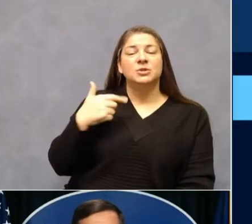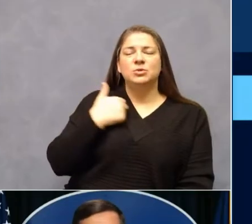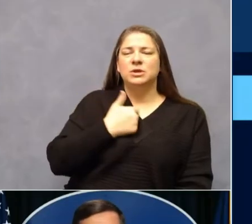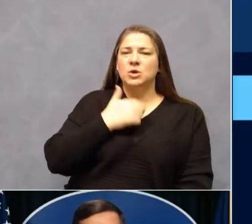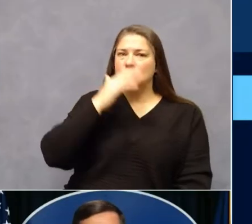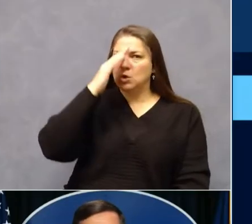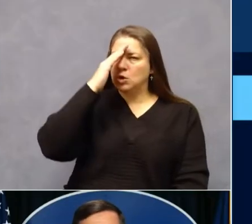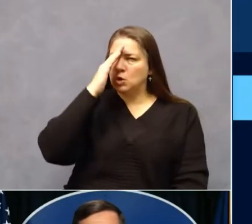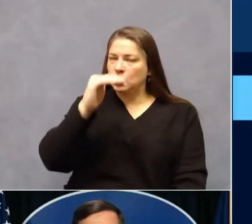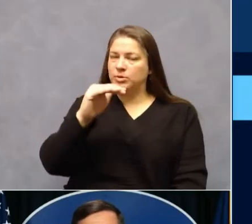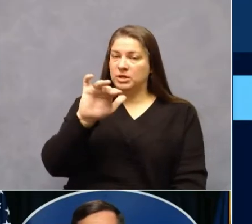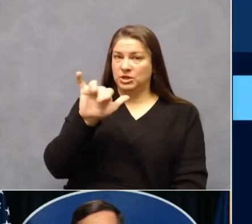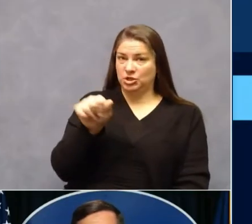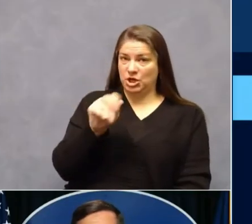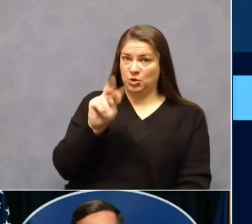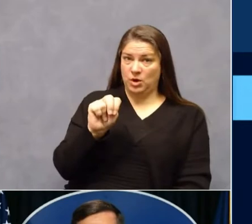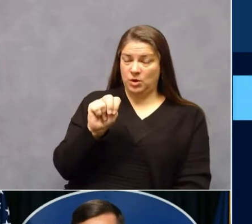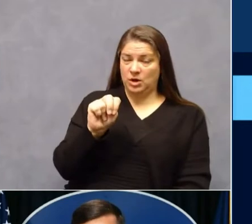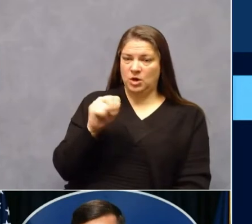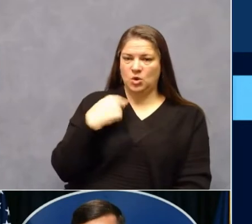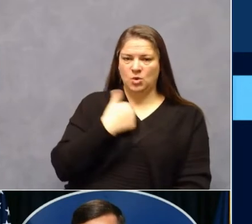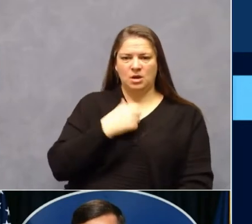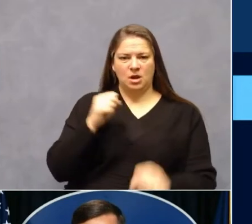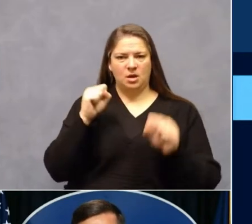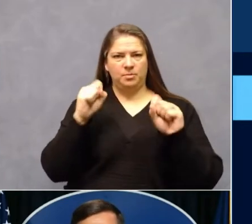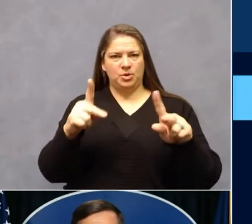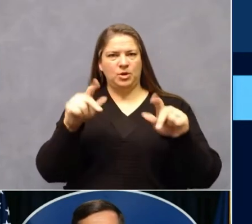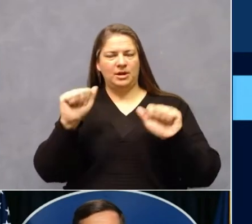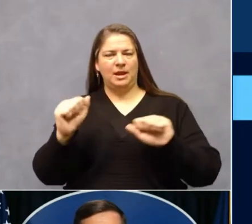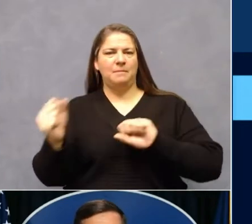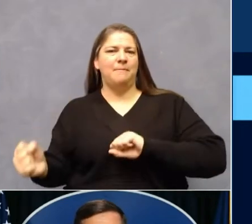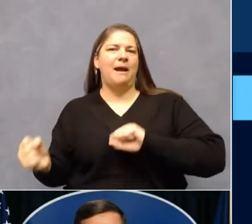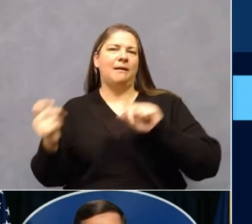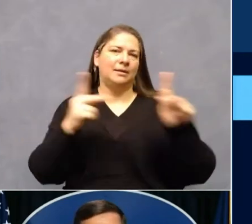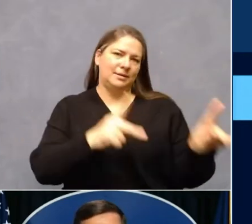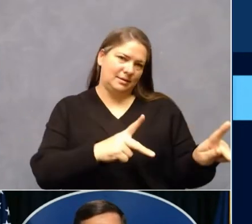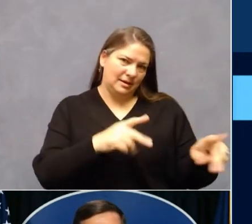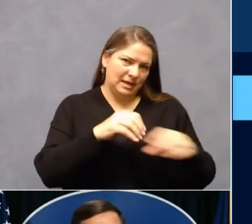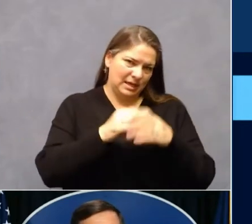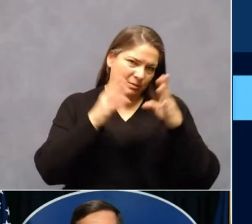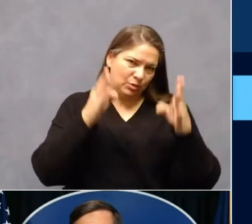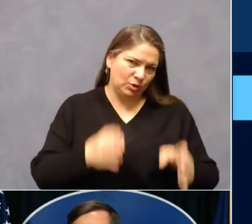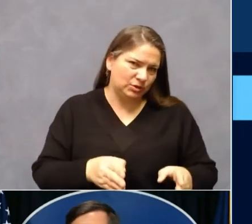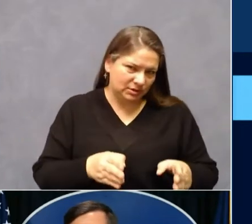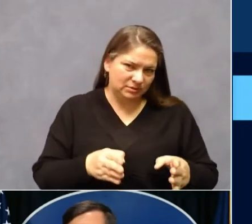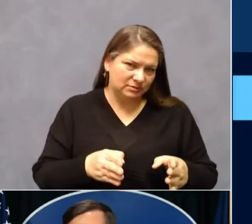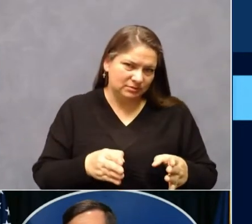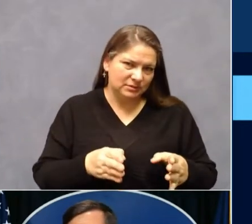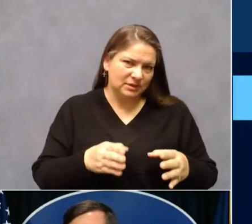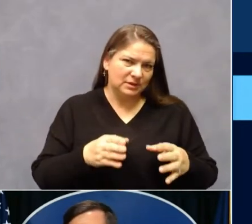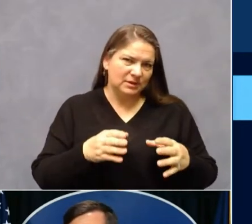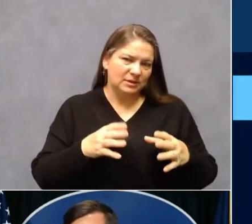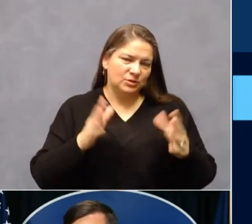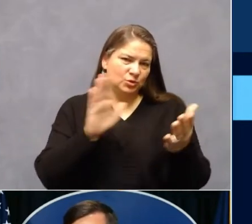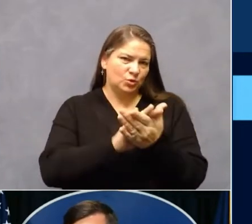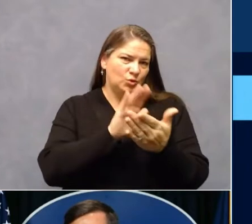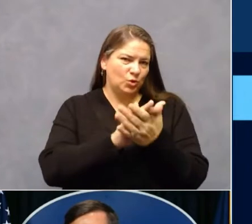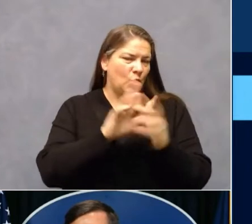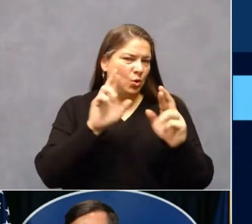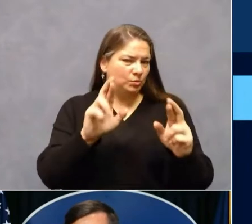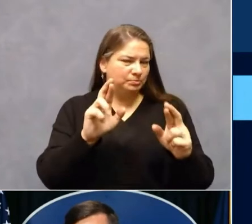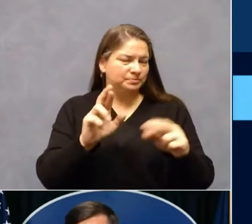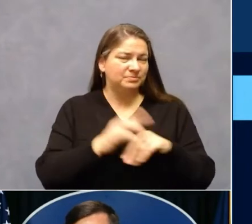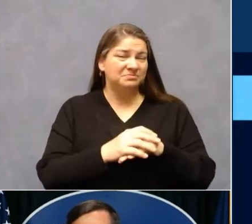public and private schools in the state and converting them to online learning beginning on Monday. Elementary schools can reopen after December